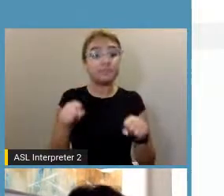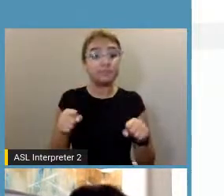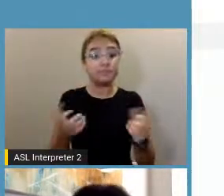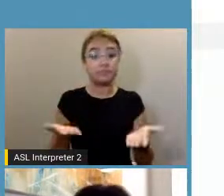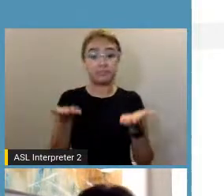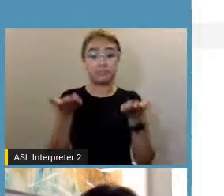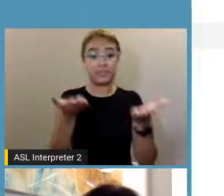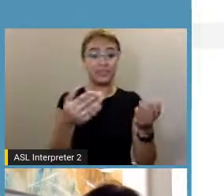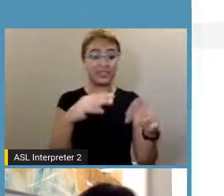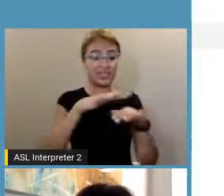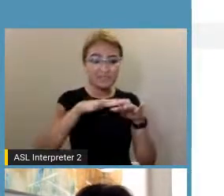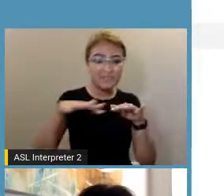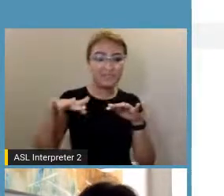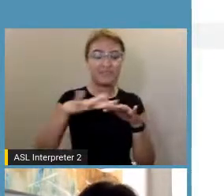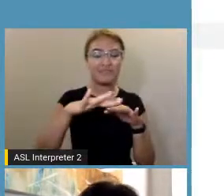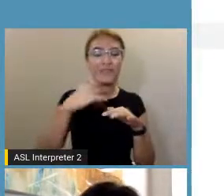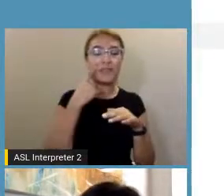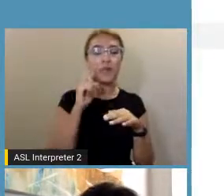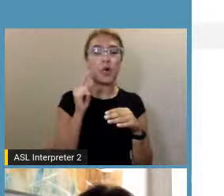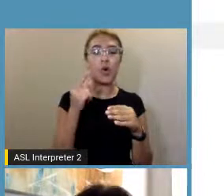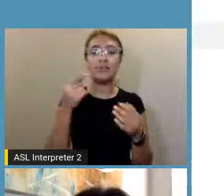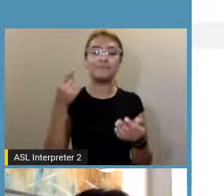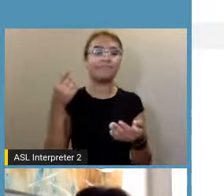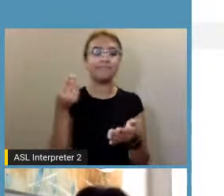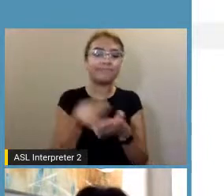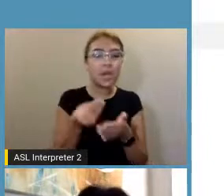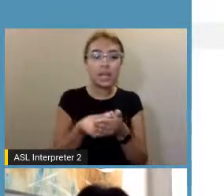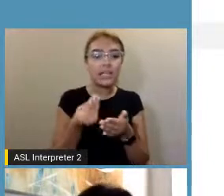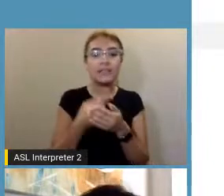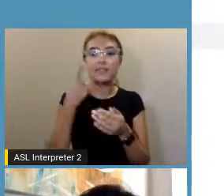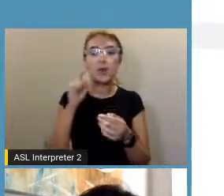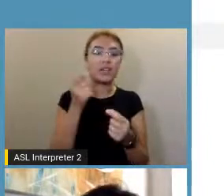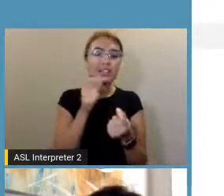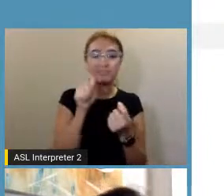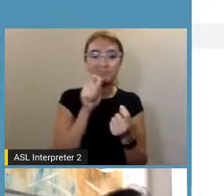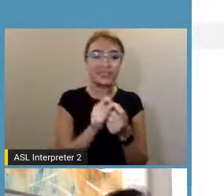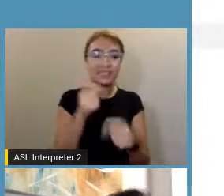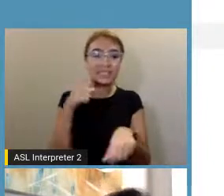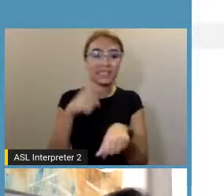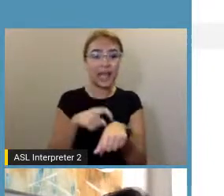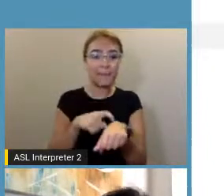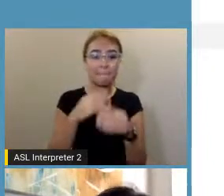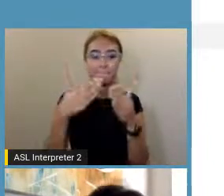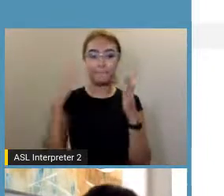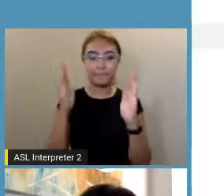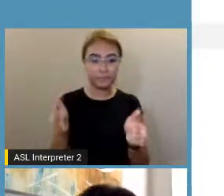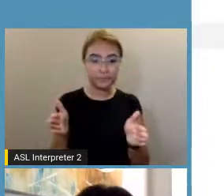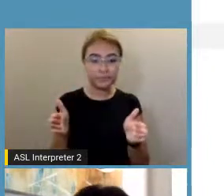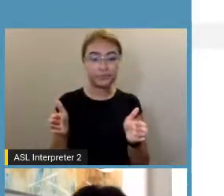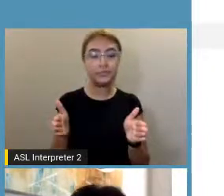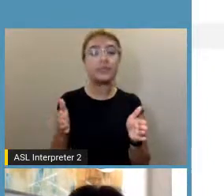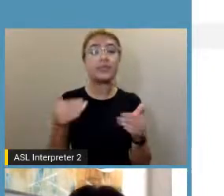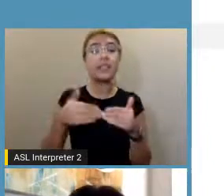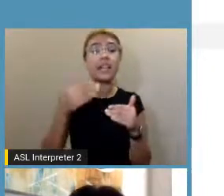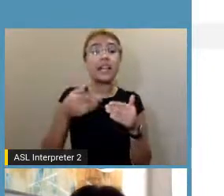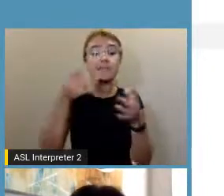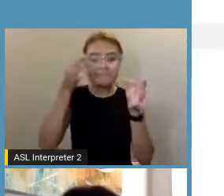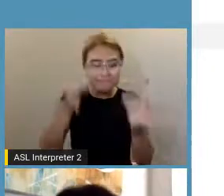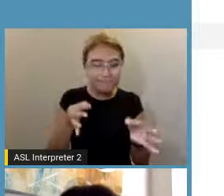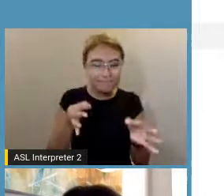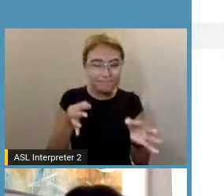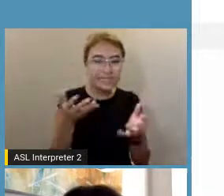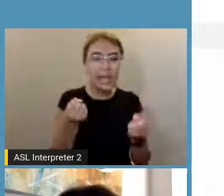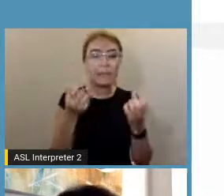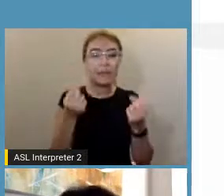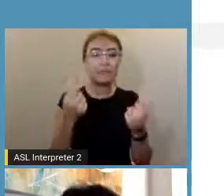space for a certain amount of money for a certain amount of time, and you can then determine like how much you want to pay